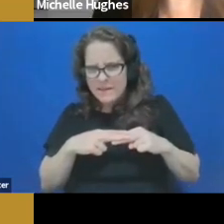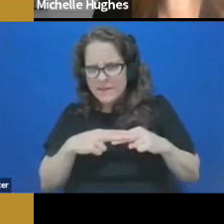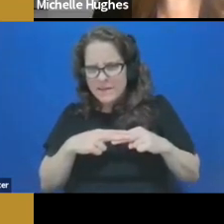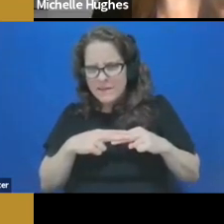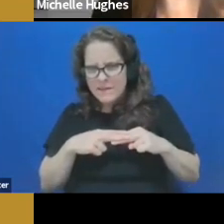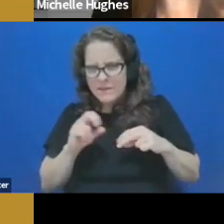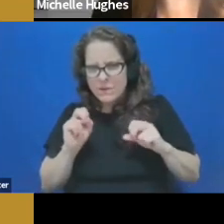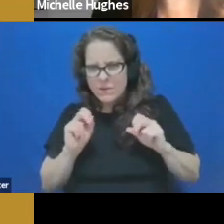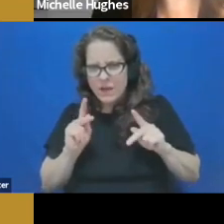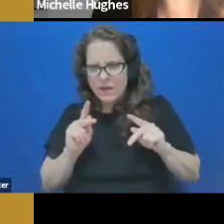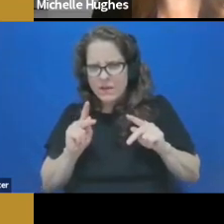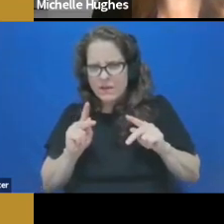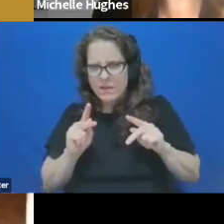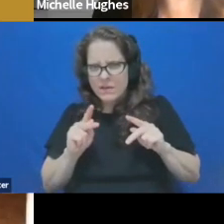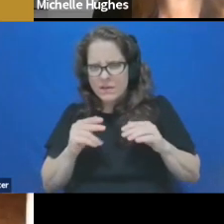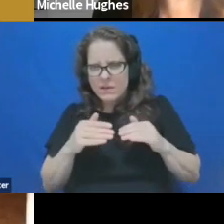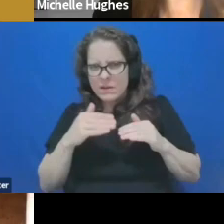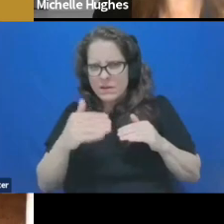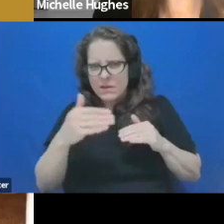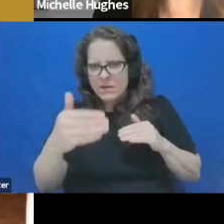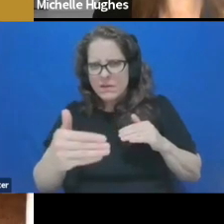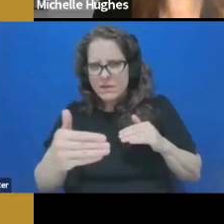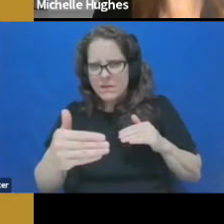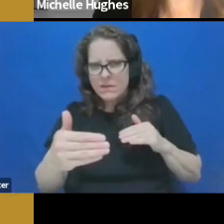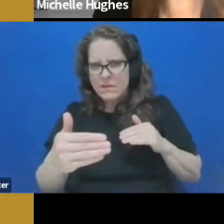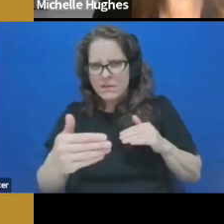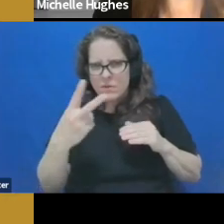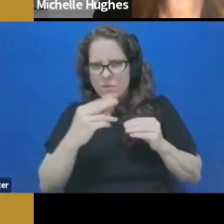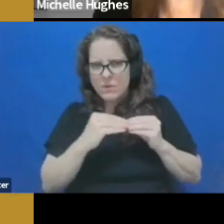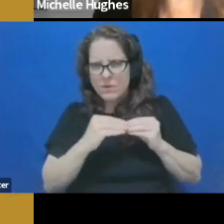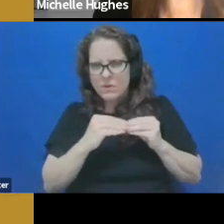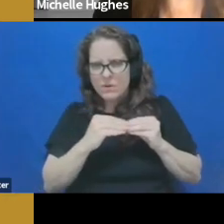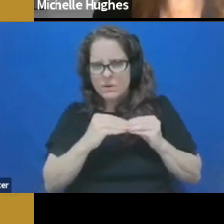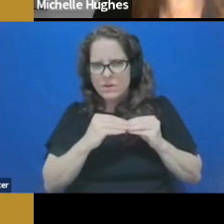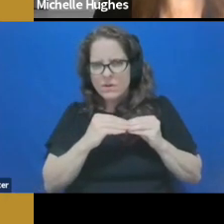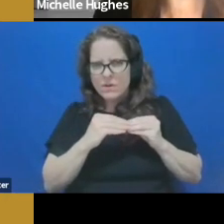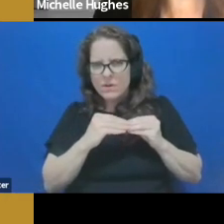Okay, can you go 2 forward?